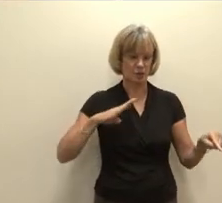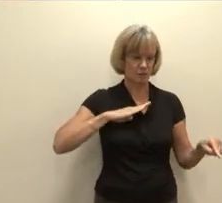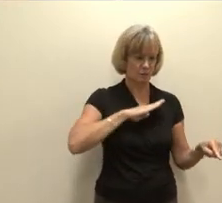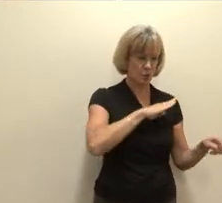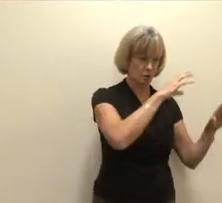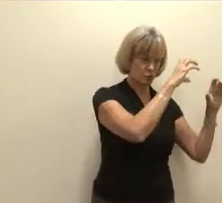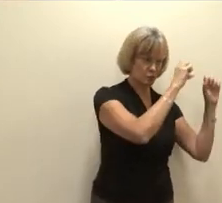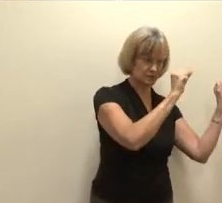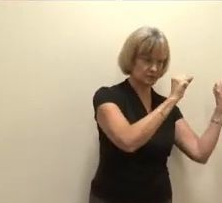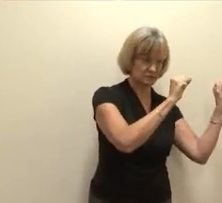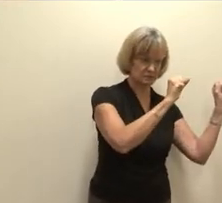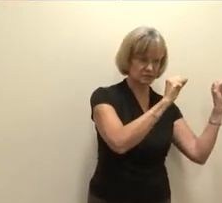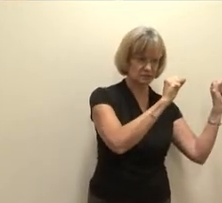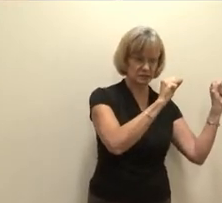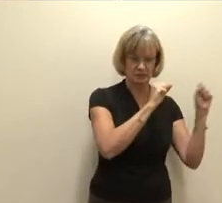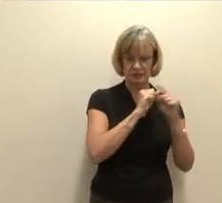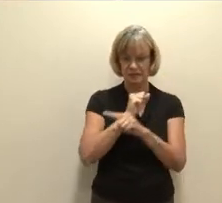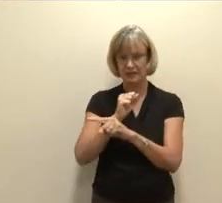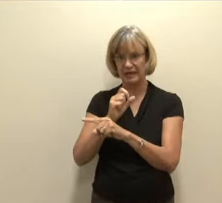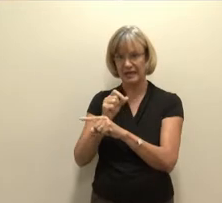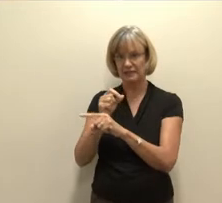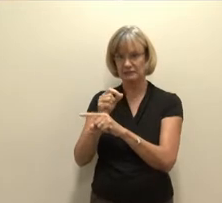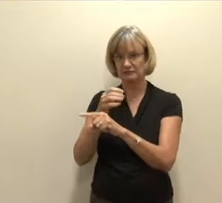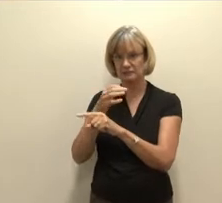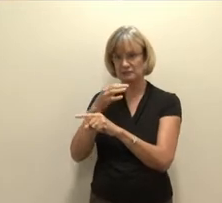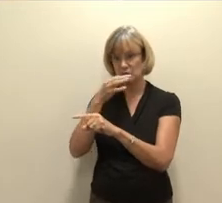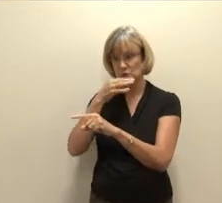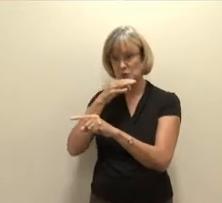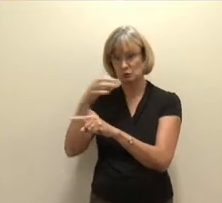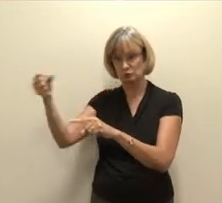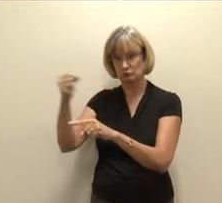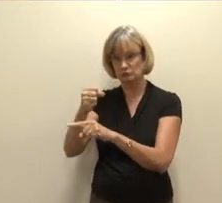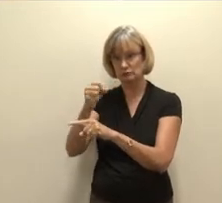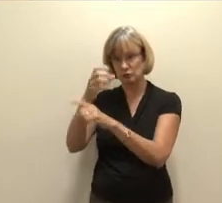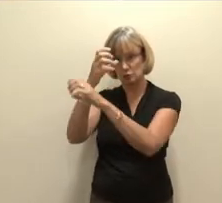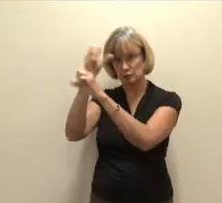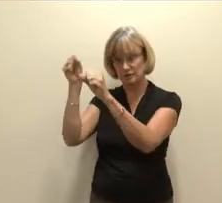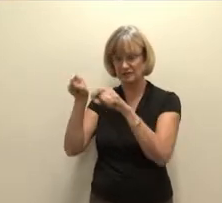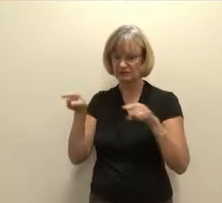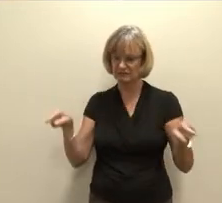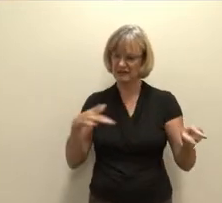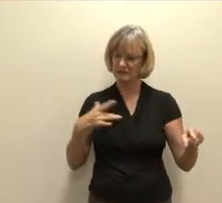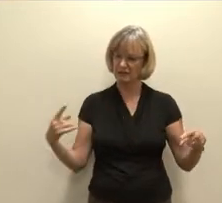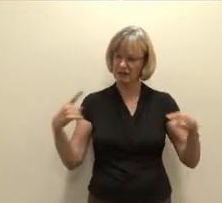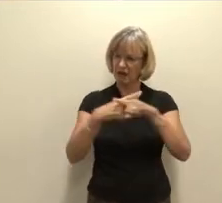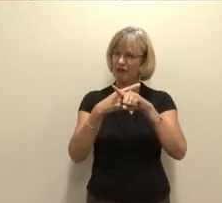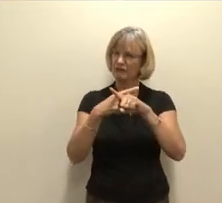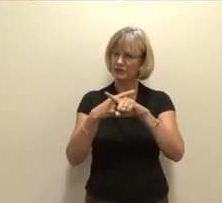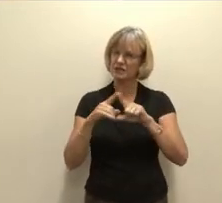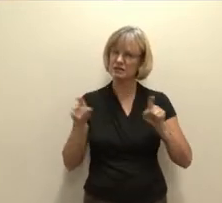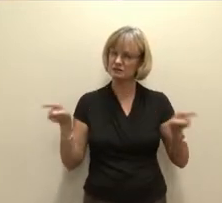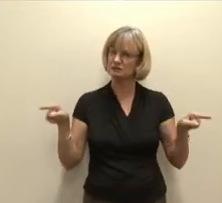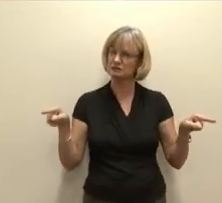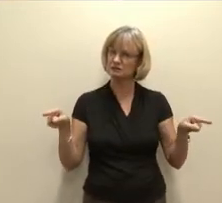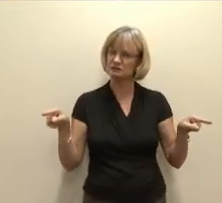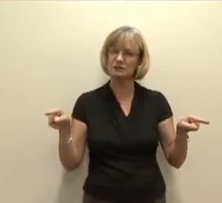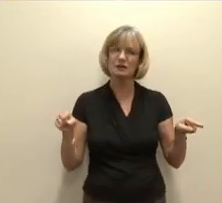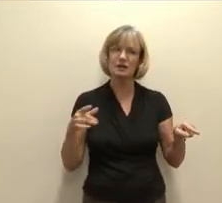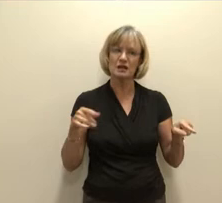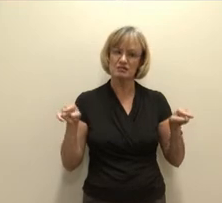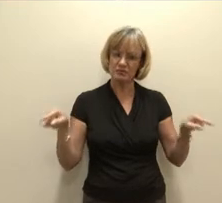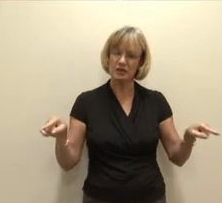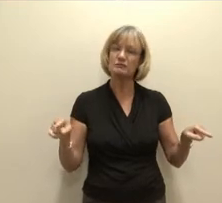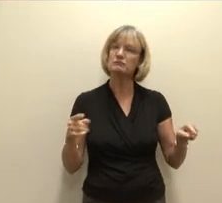president and incoming superintendent. The concern is that there is both business